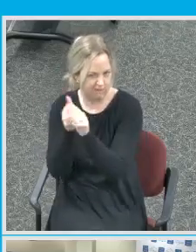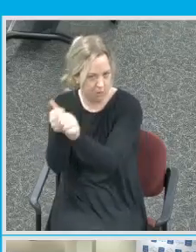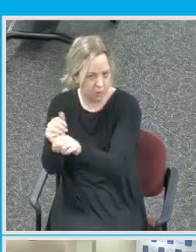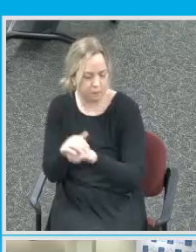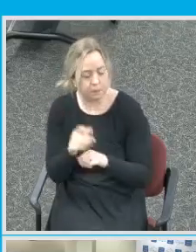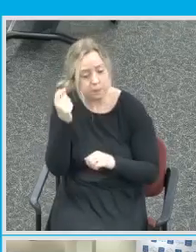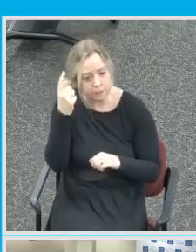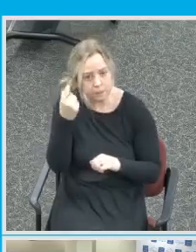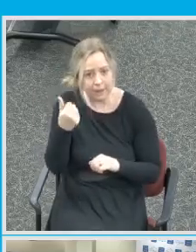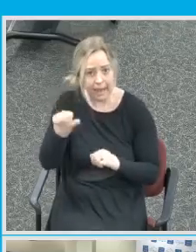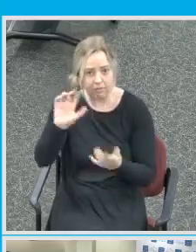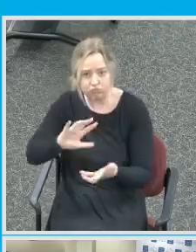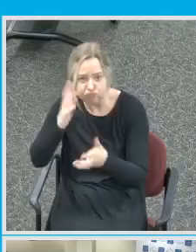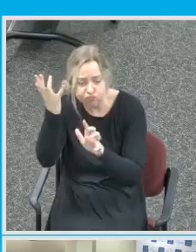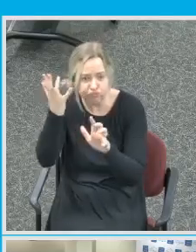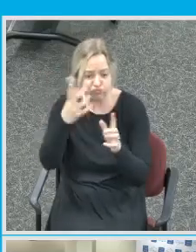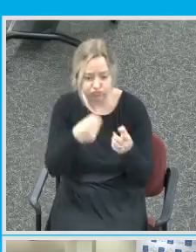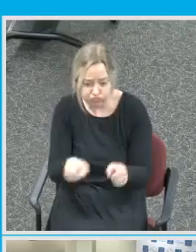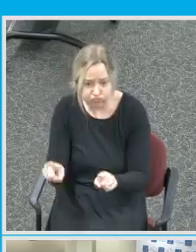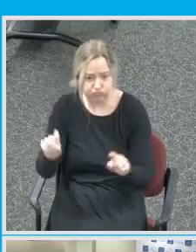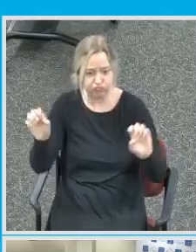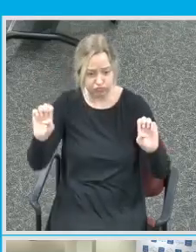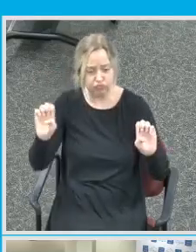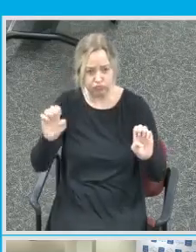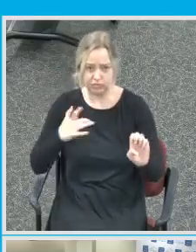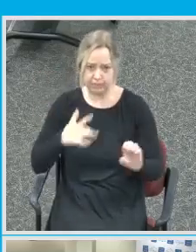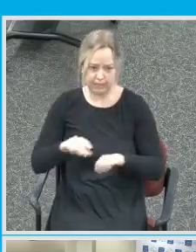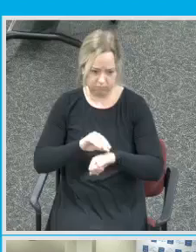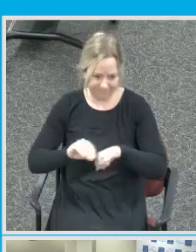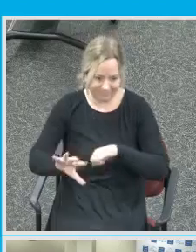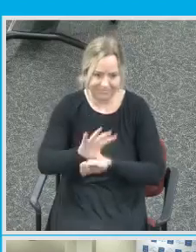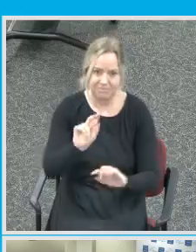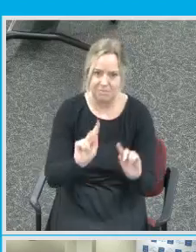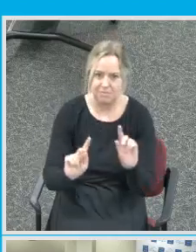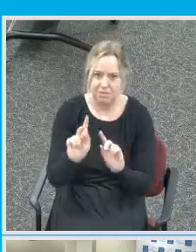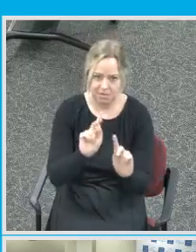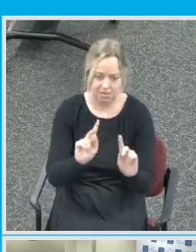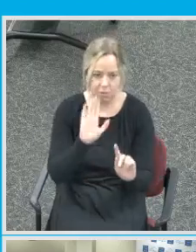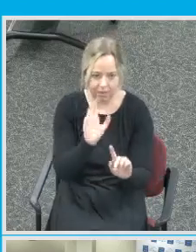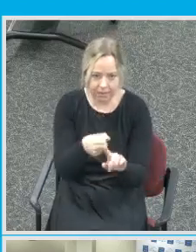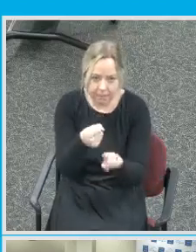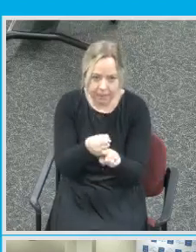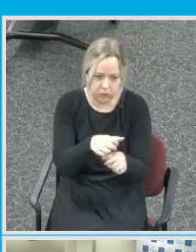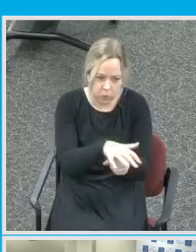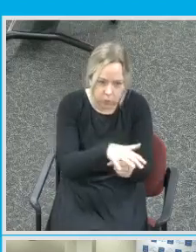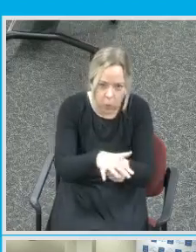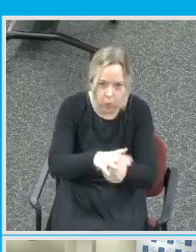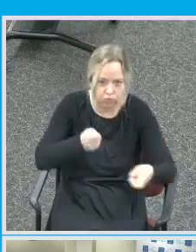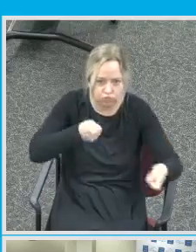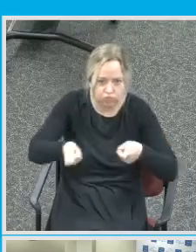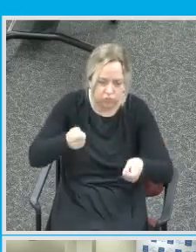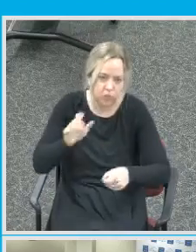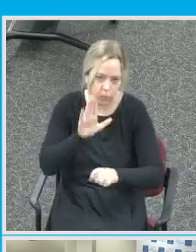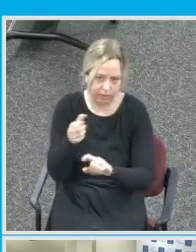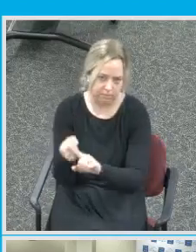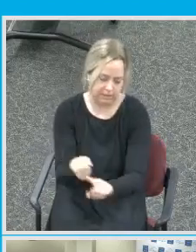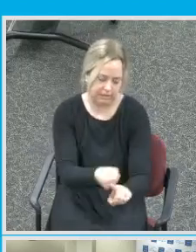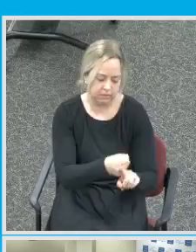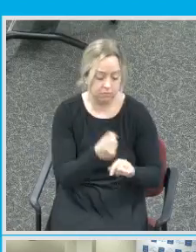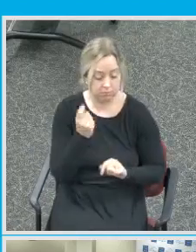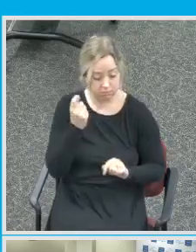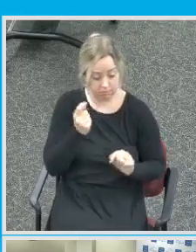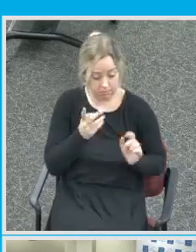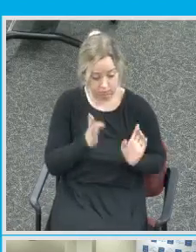whereas disasters and emergencies often have public health consequences that impact the local jurisdiction. And whereas preparedness